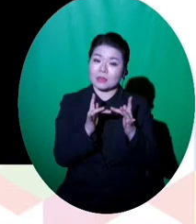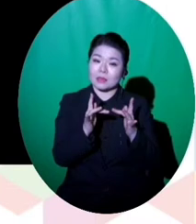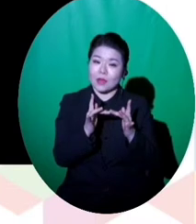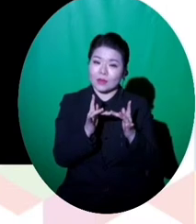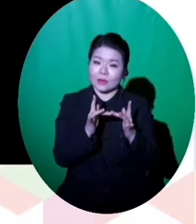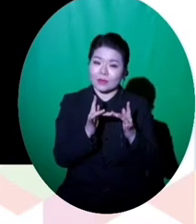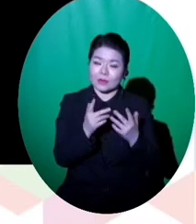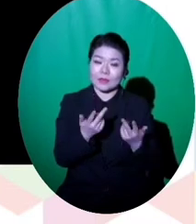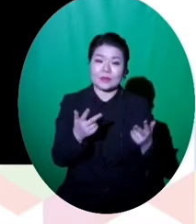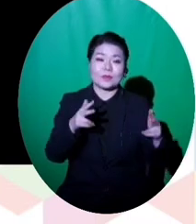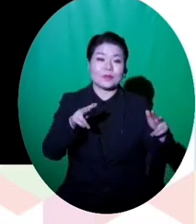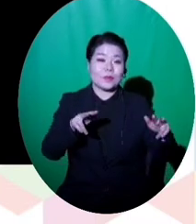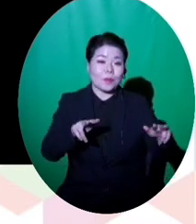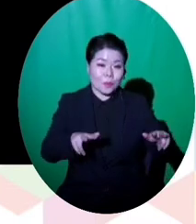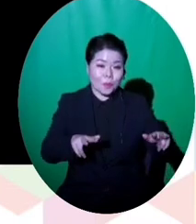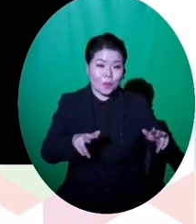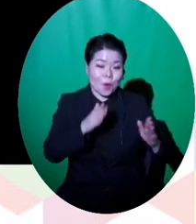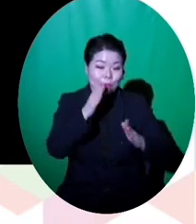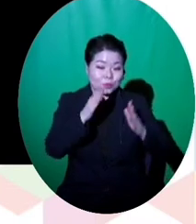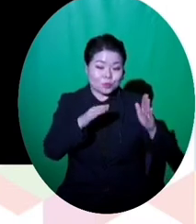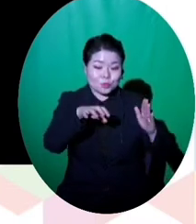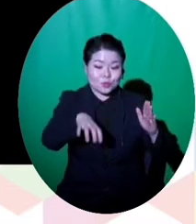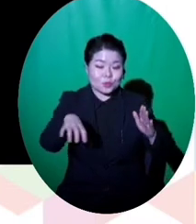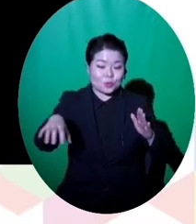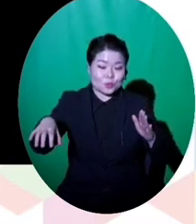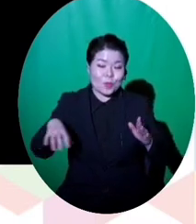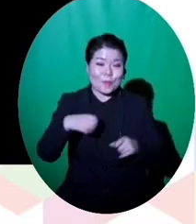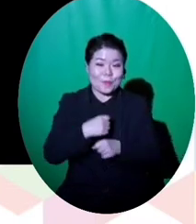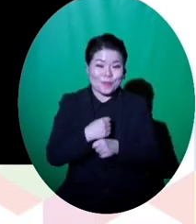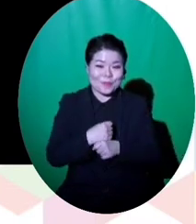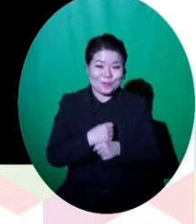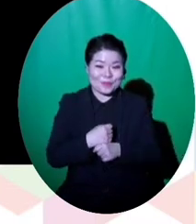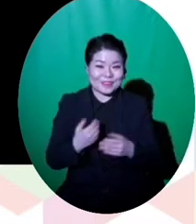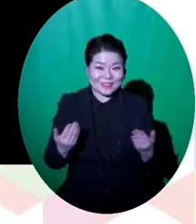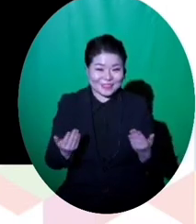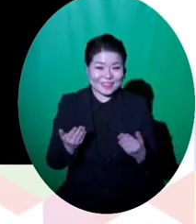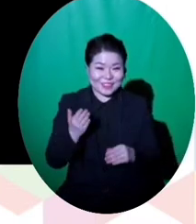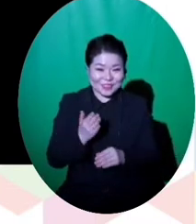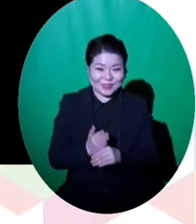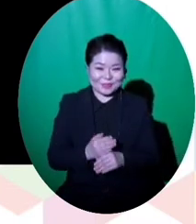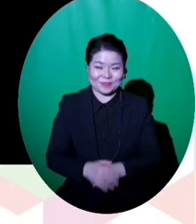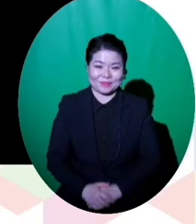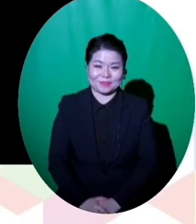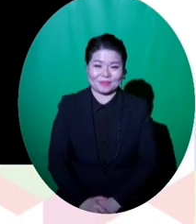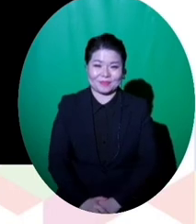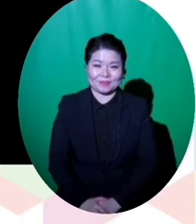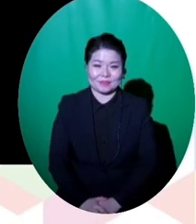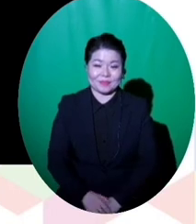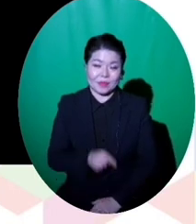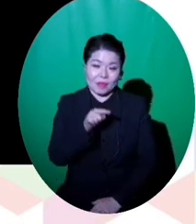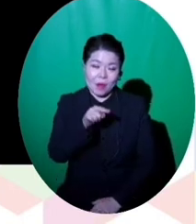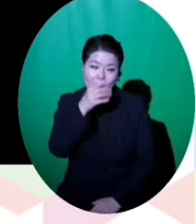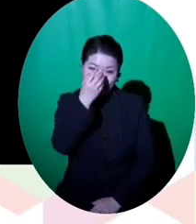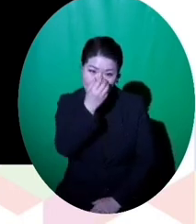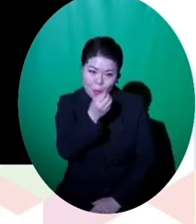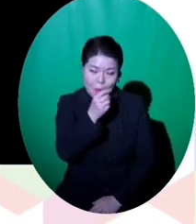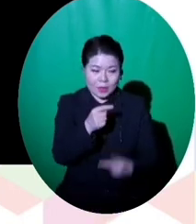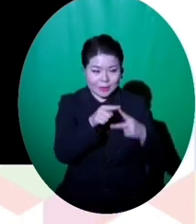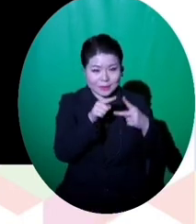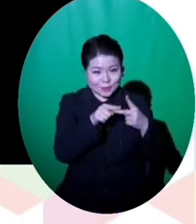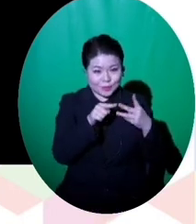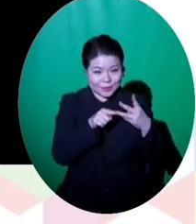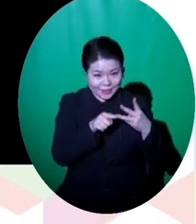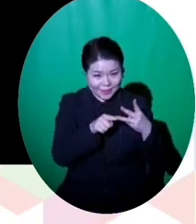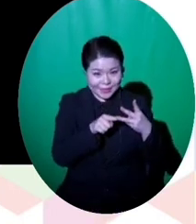And this is really an investigation about three types of organism. The one is fungus,